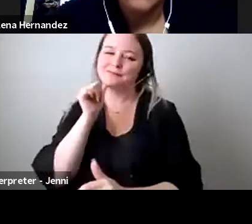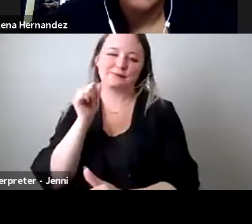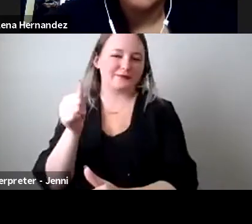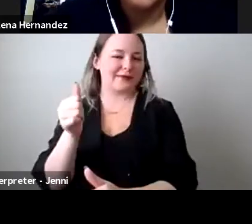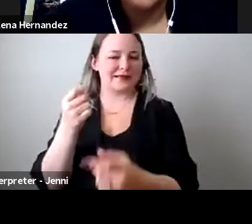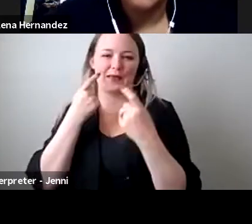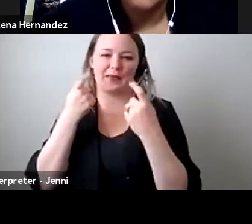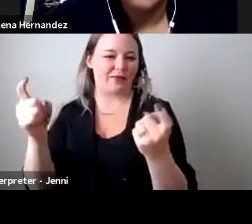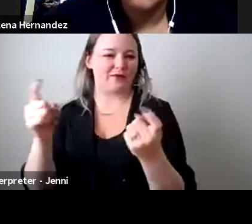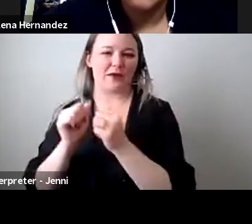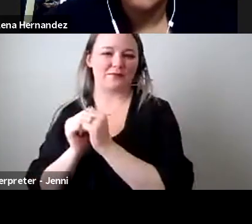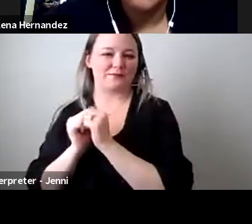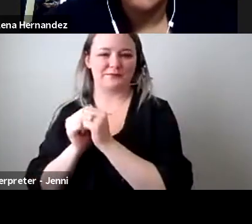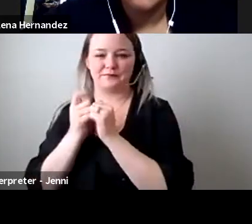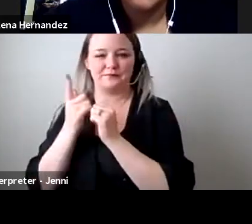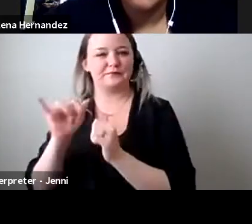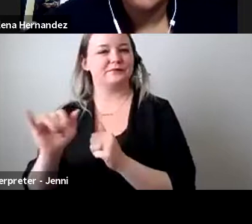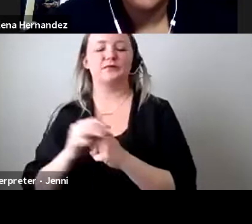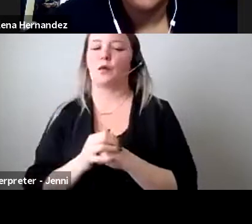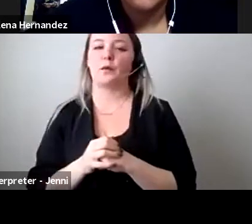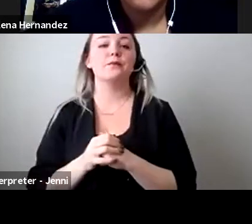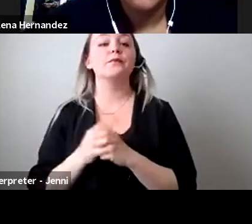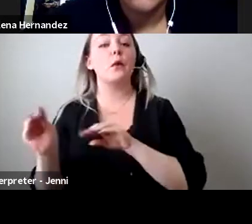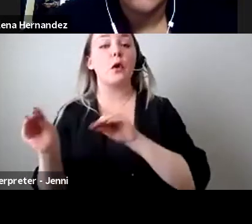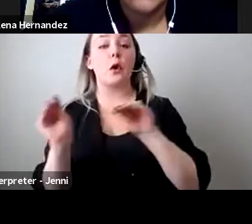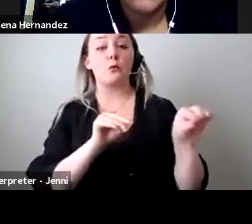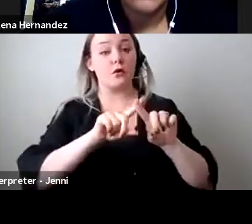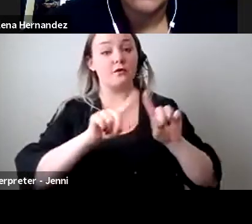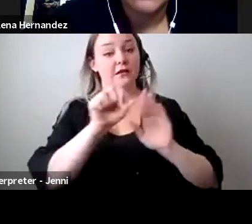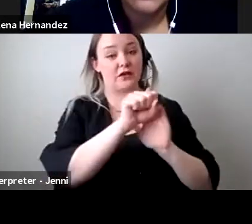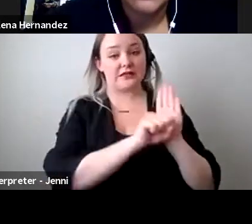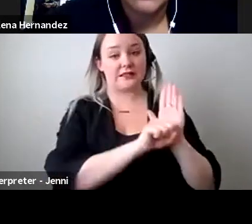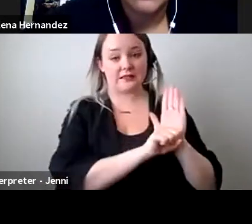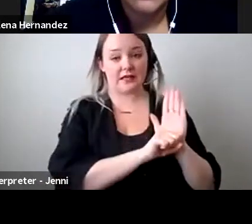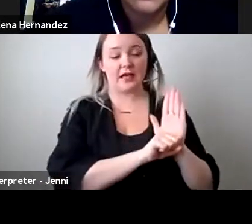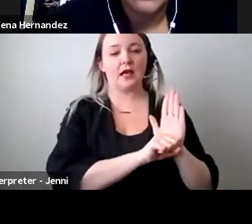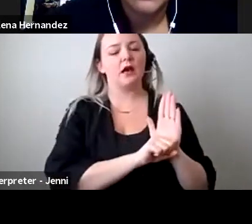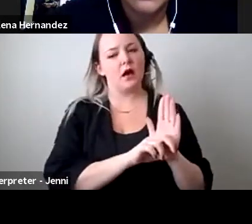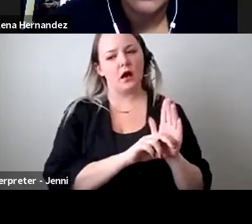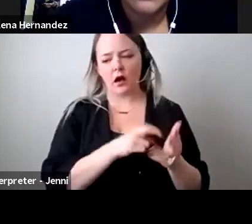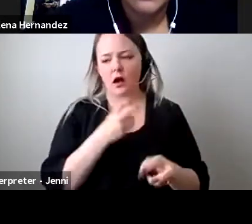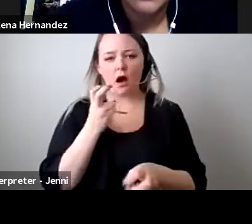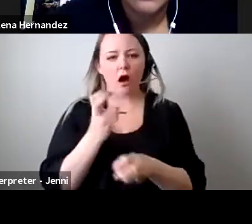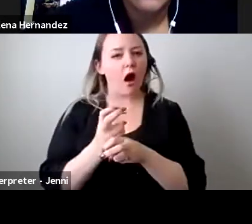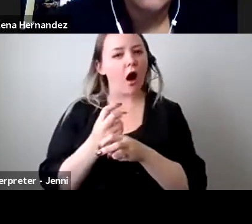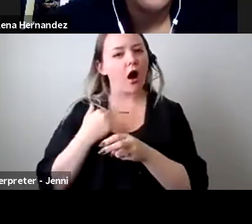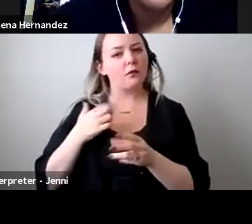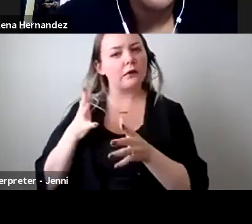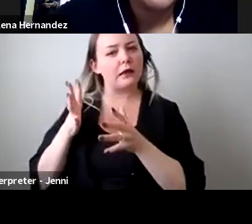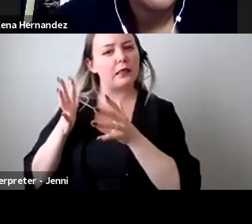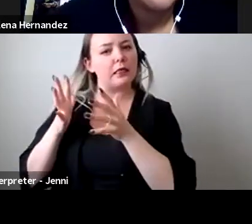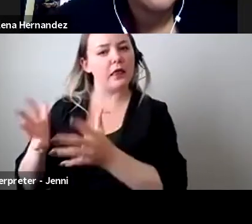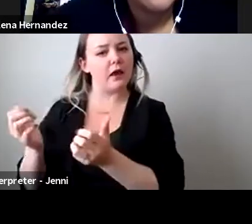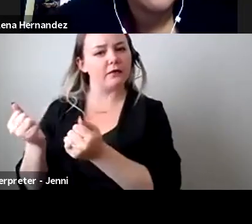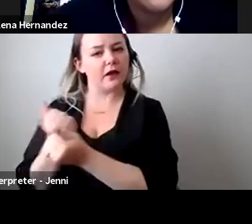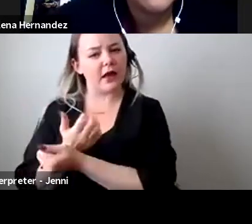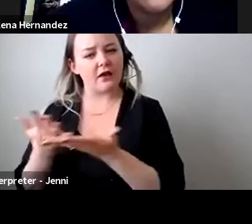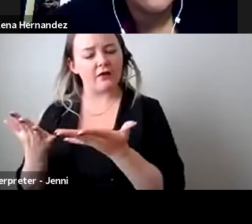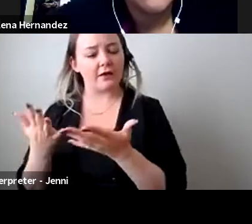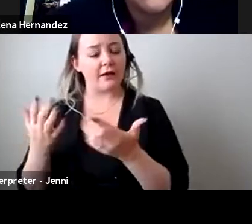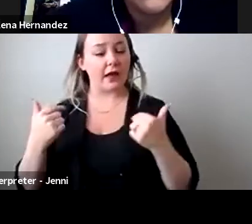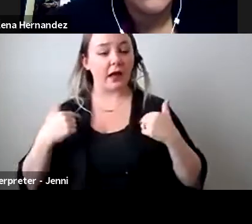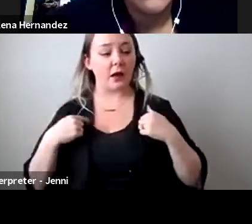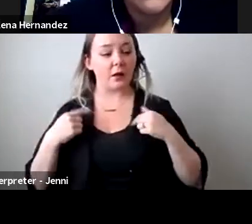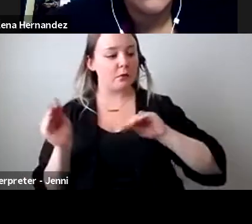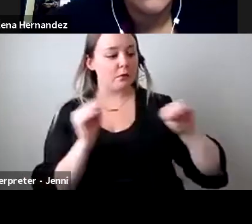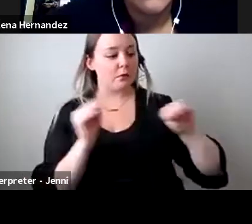had to move to another state, and that was hard for me because I had to leave everything behind. I was pregnant, I was